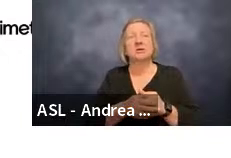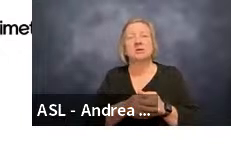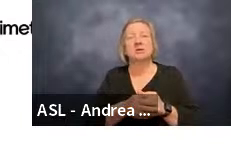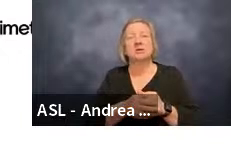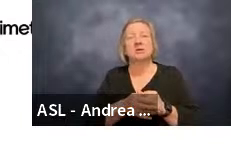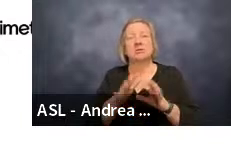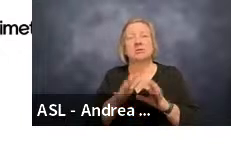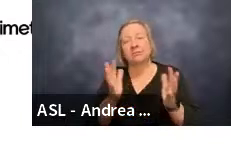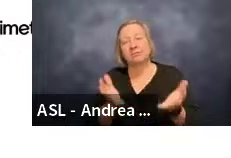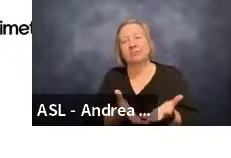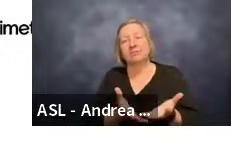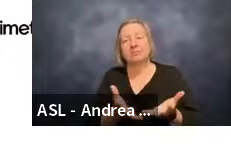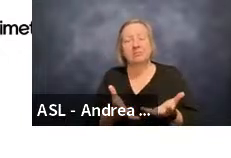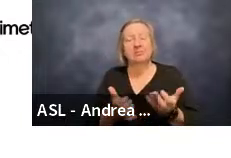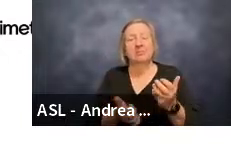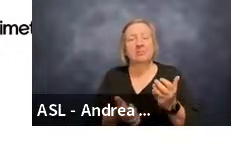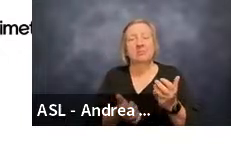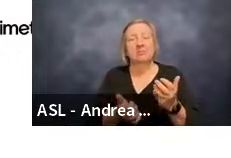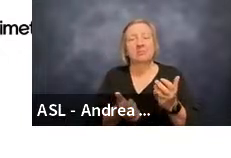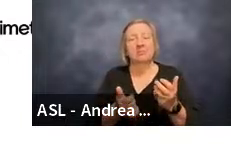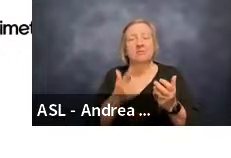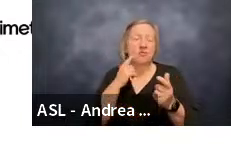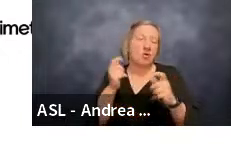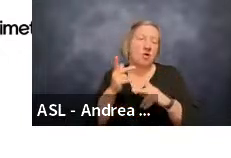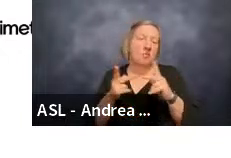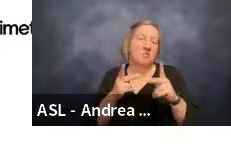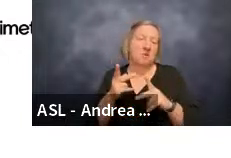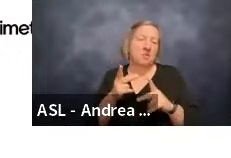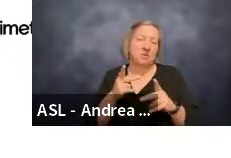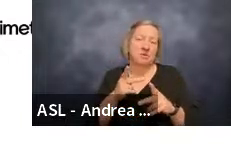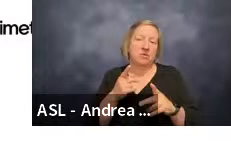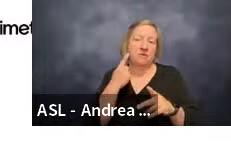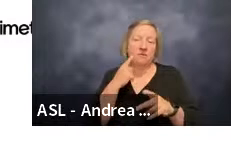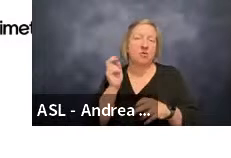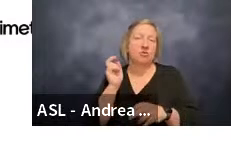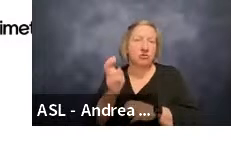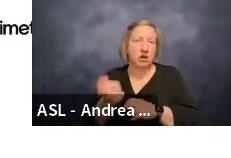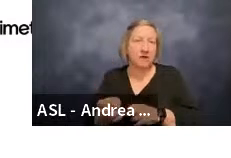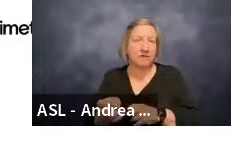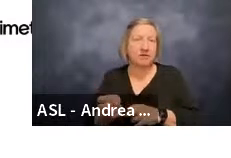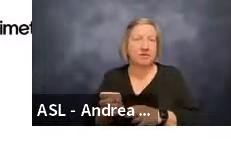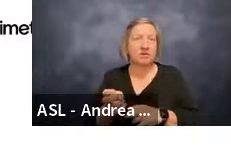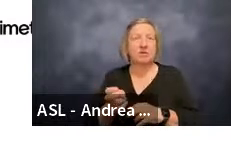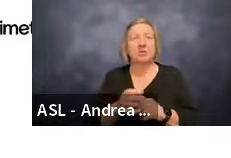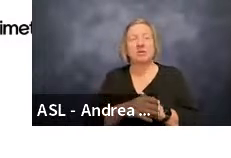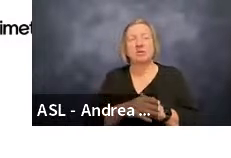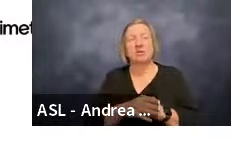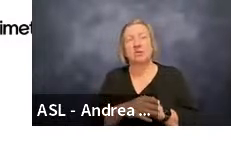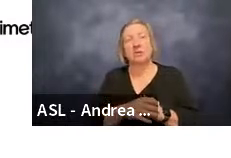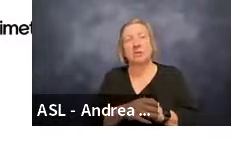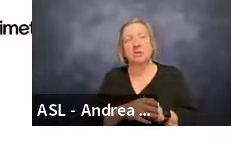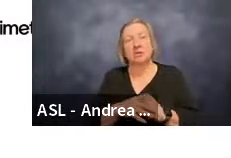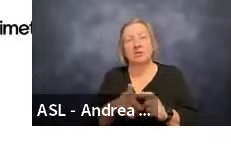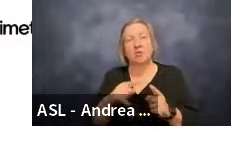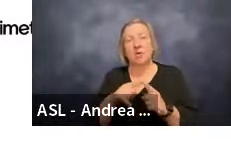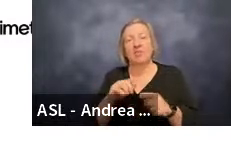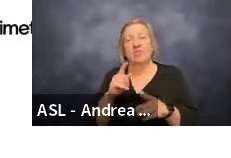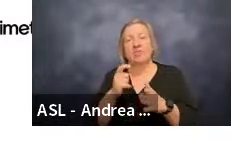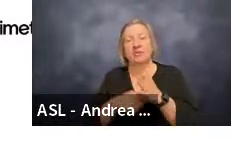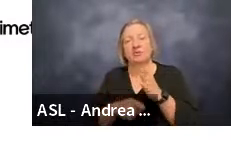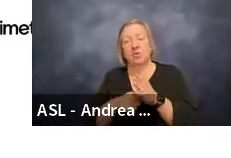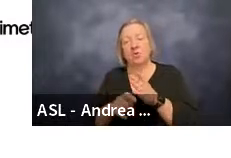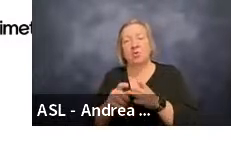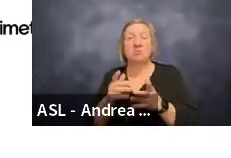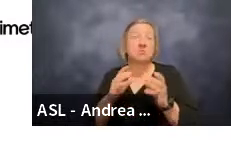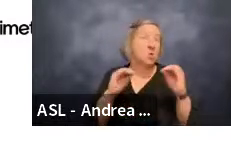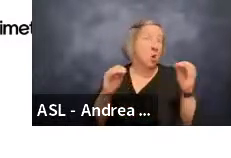whole collectively for traveling once that toll is put in place, ranging from the no